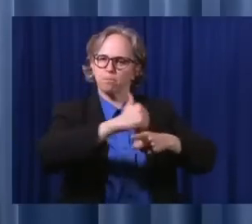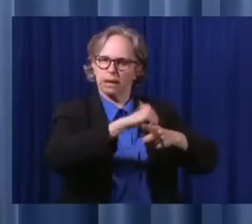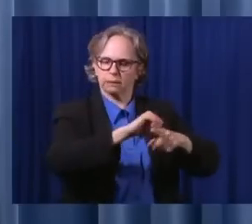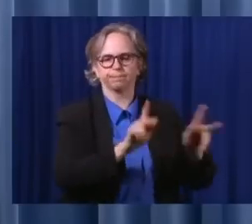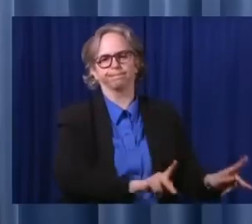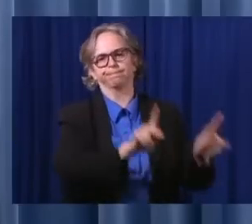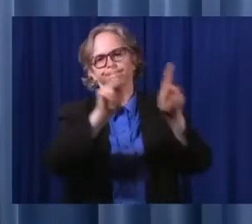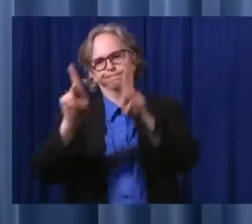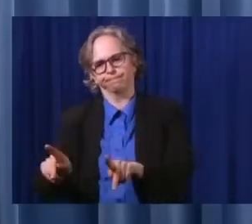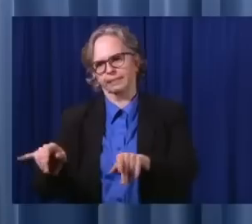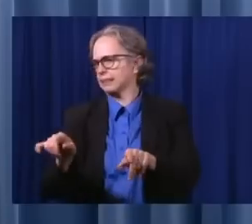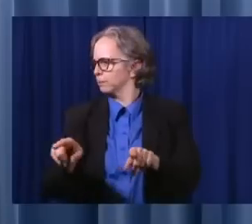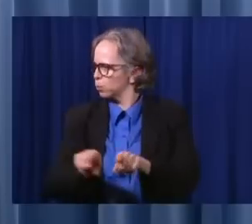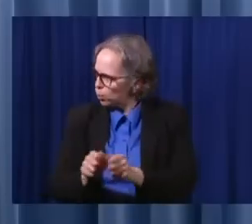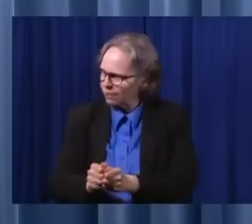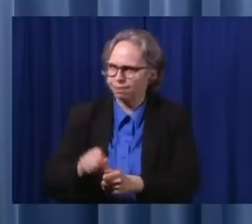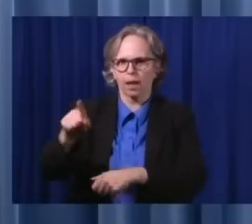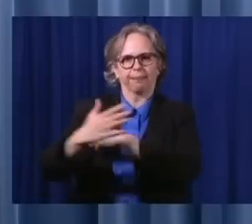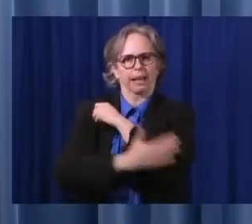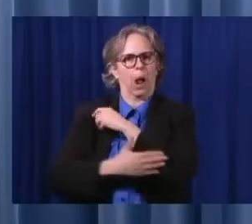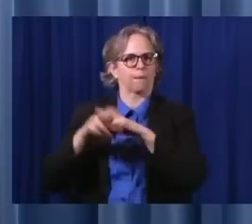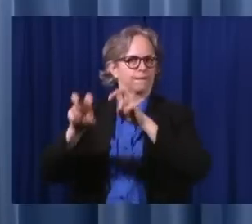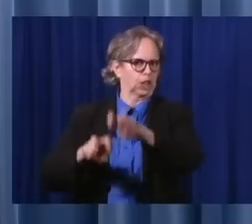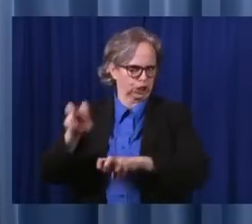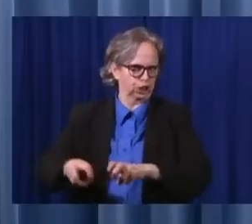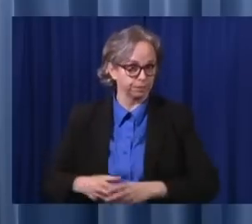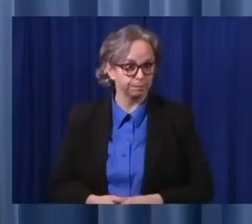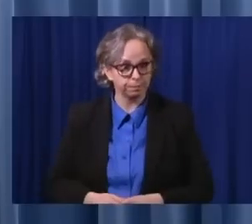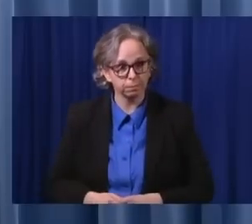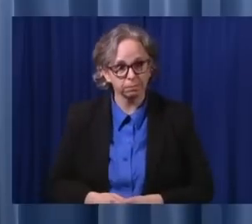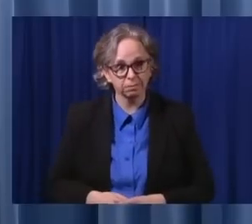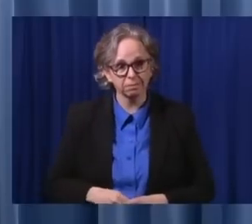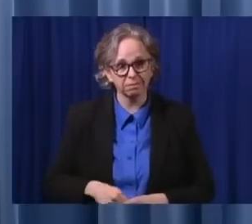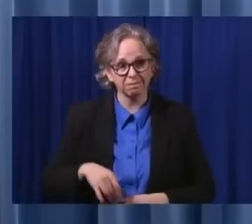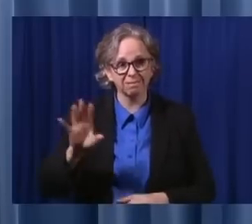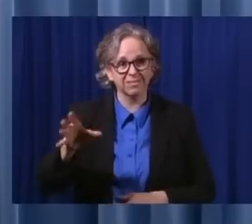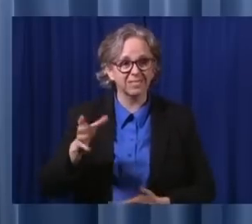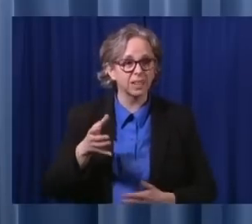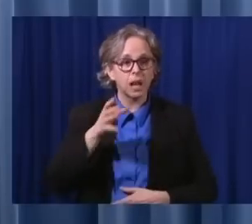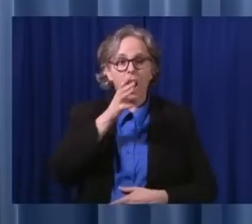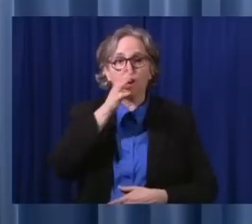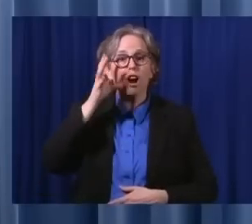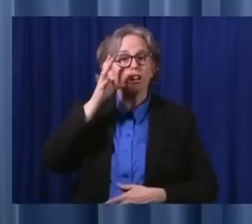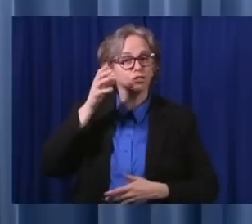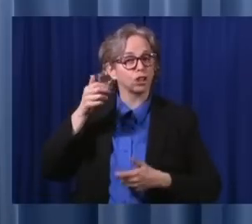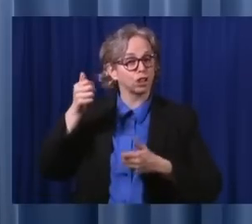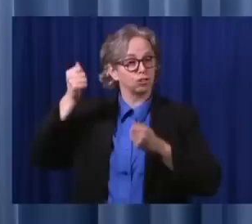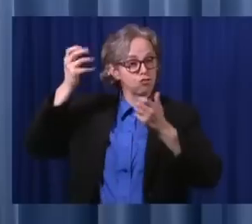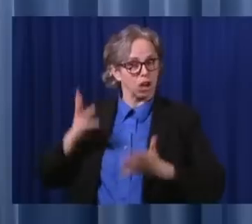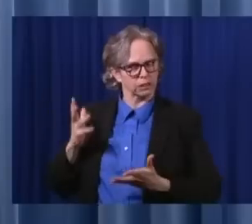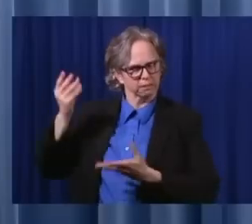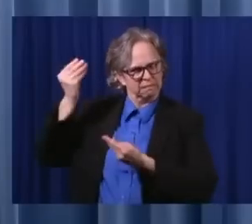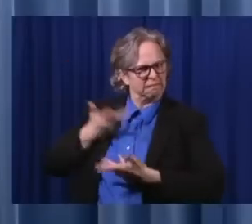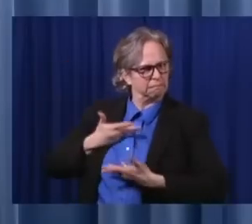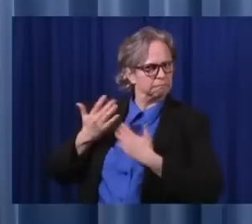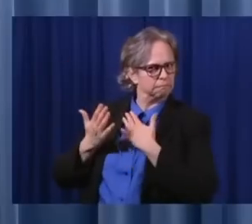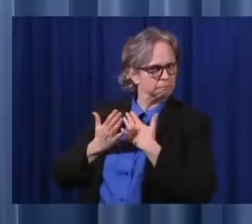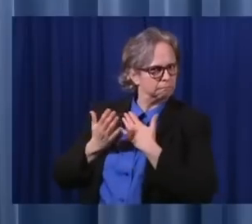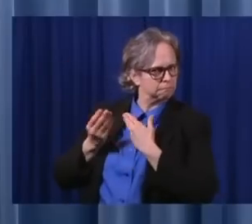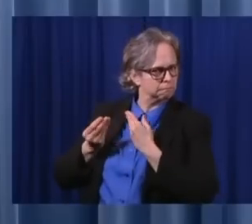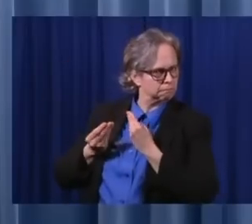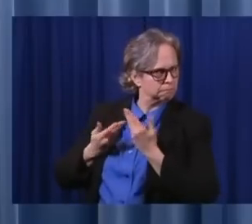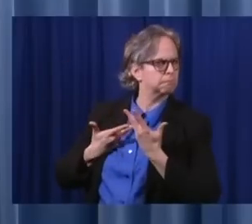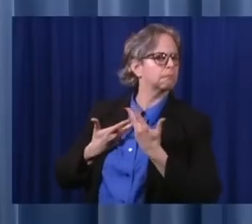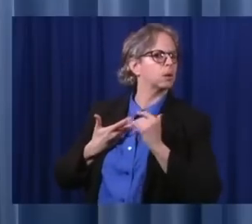Agriculture Director Dorothy Planda has also informed me that the Department of Agriculture is in the process of distributing all state funding